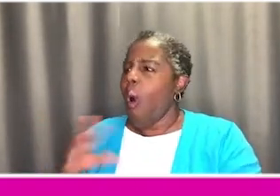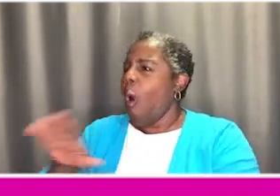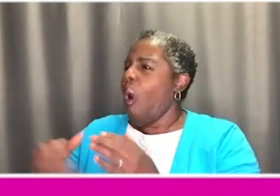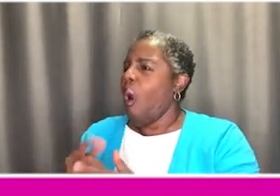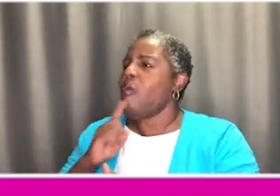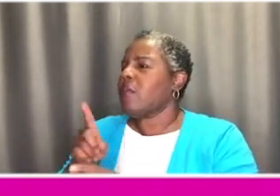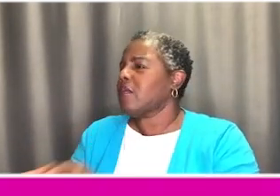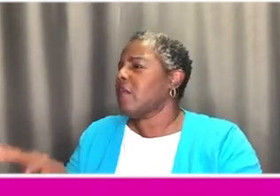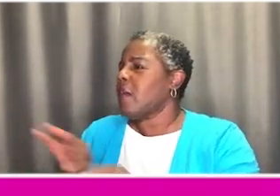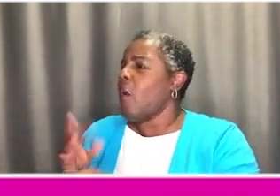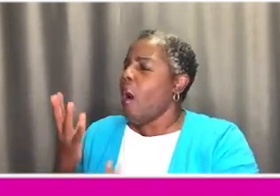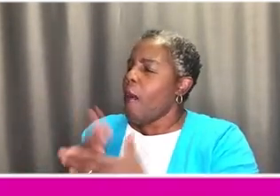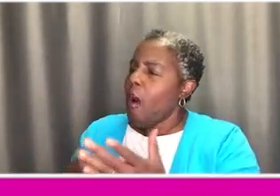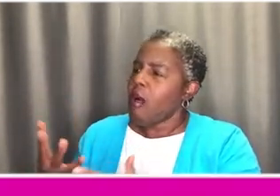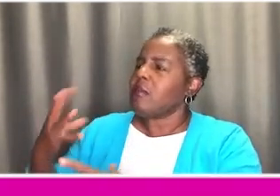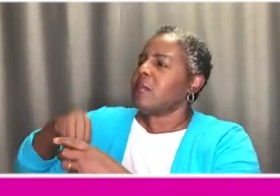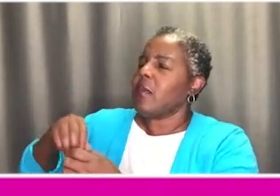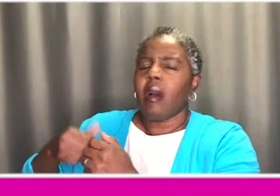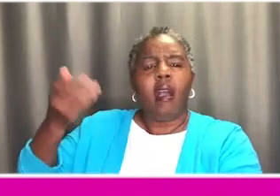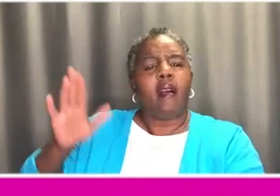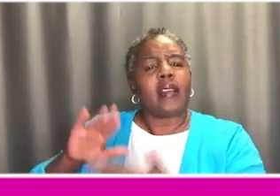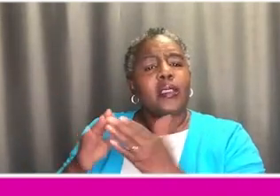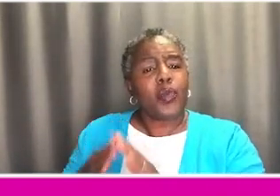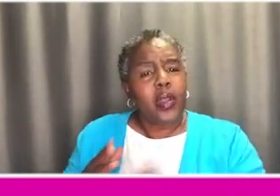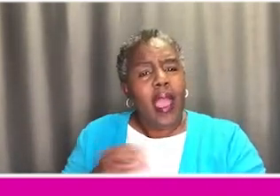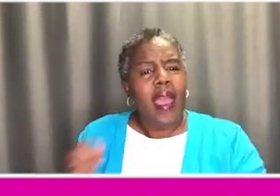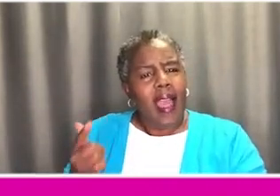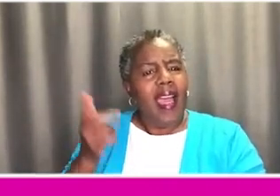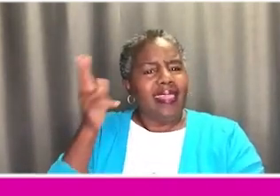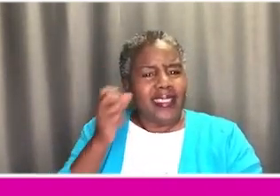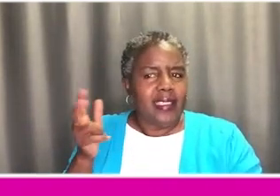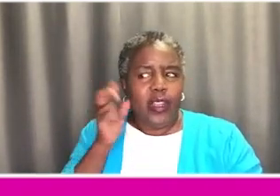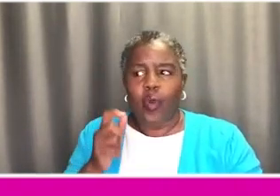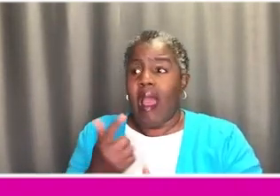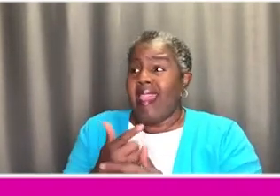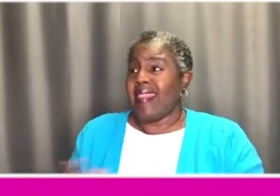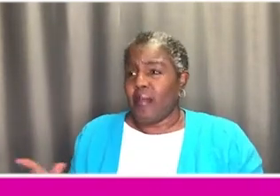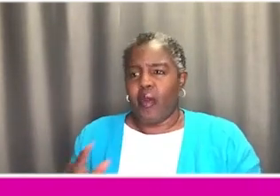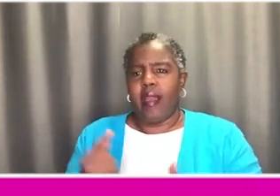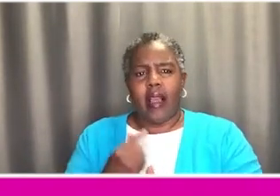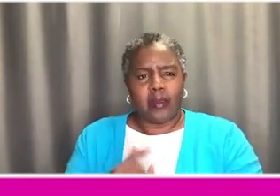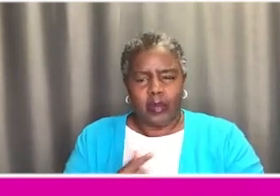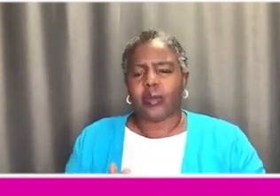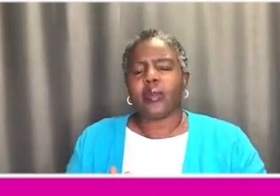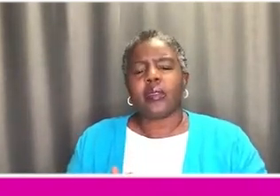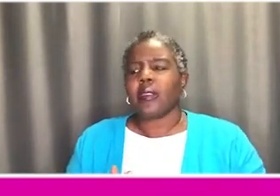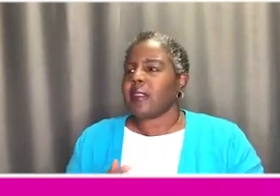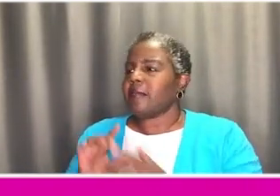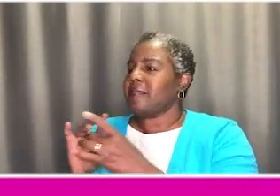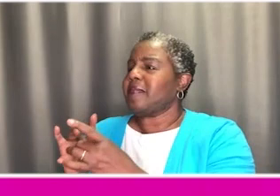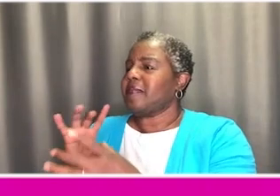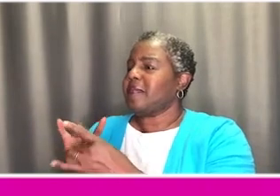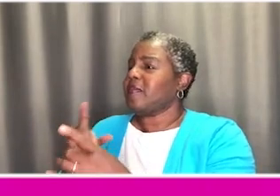of God's community and listen to a liberating gospel to free them from the hands of the wicked